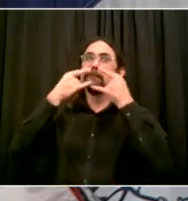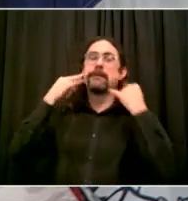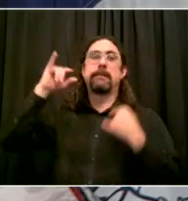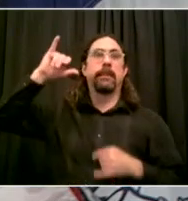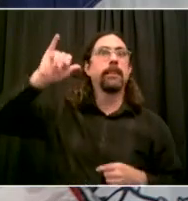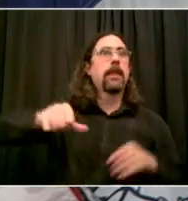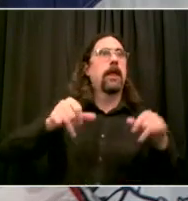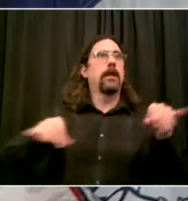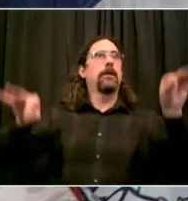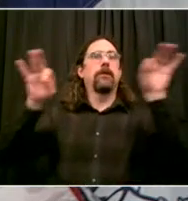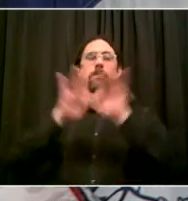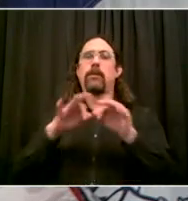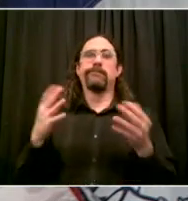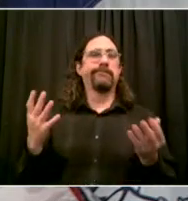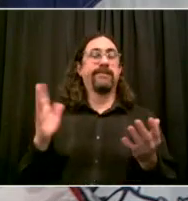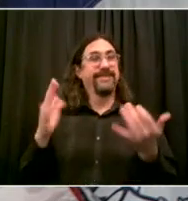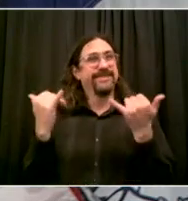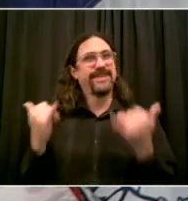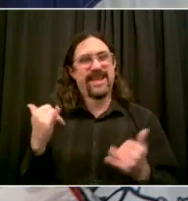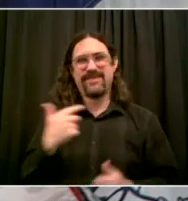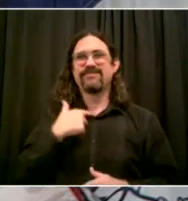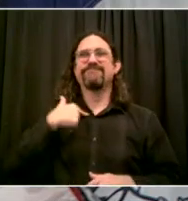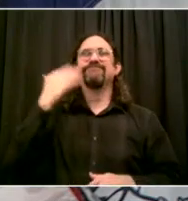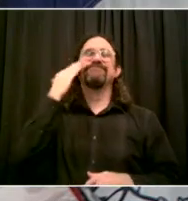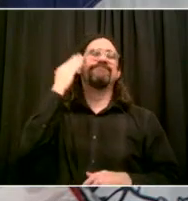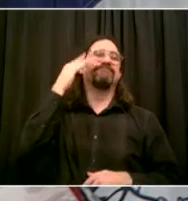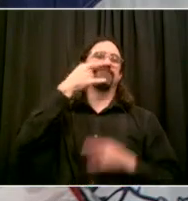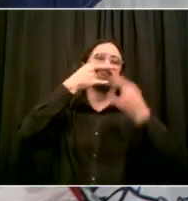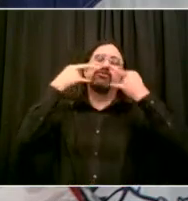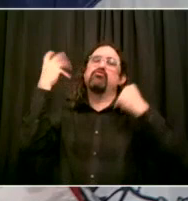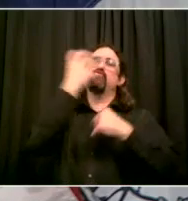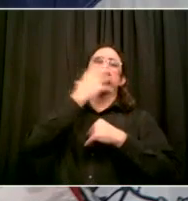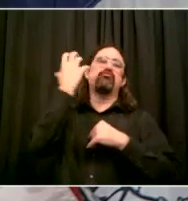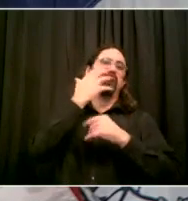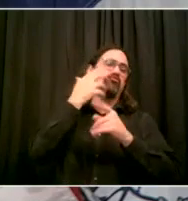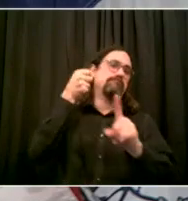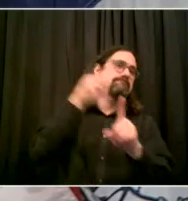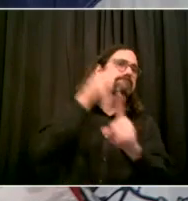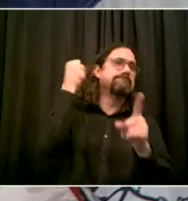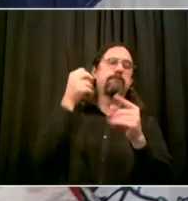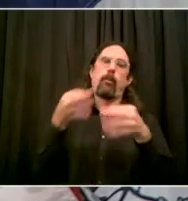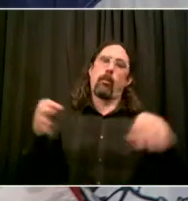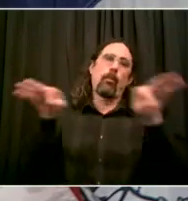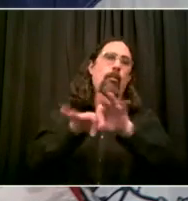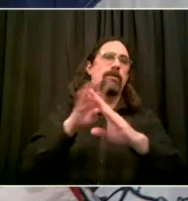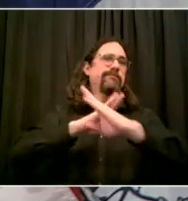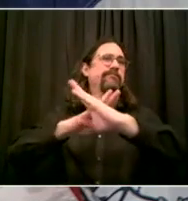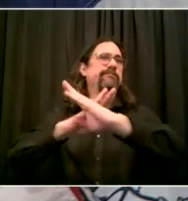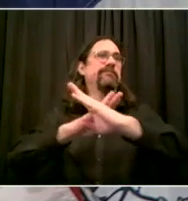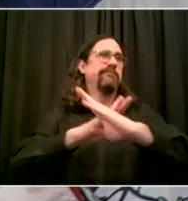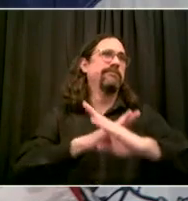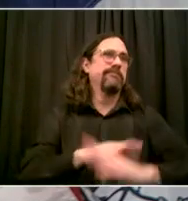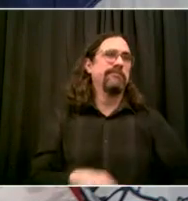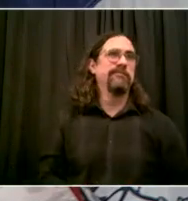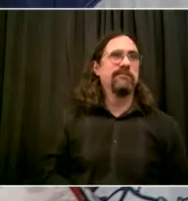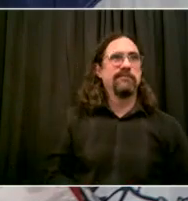lose this game. If we are really focused on people keeping those masks on and particularly being careful